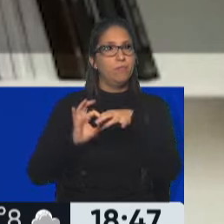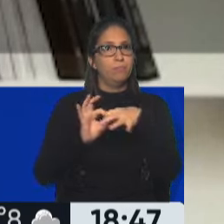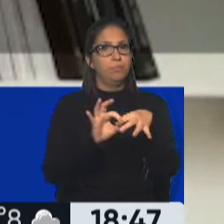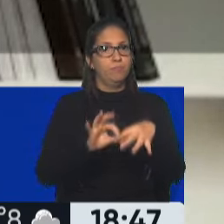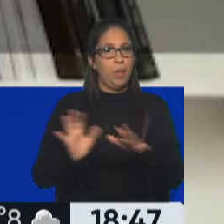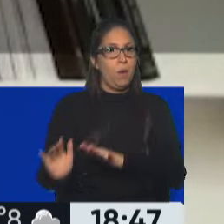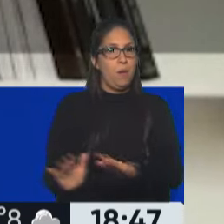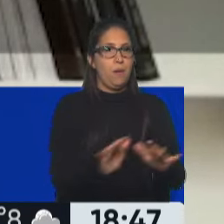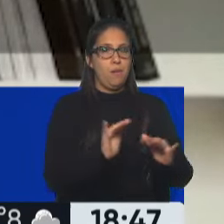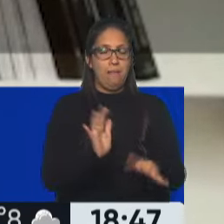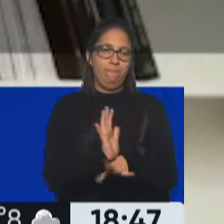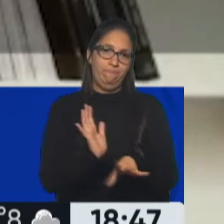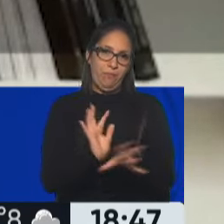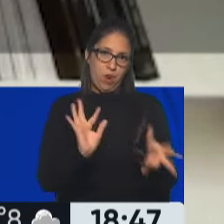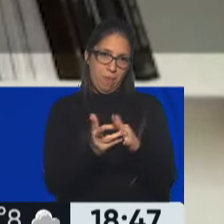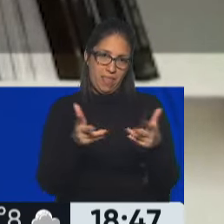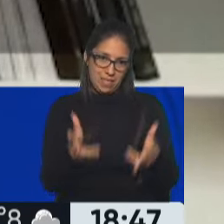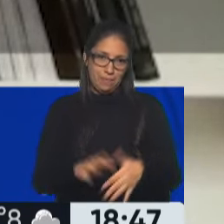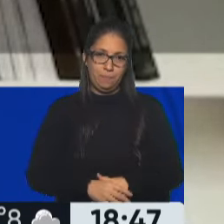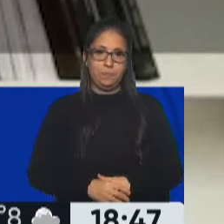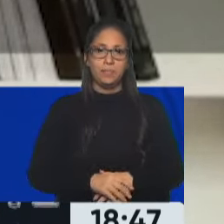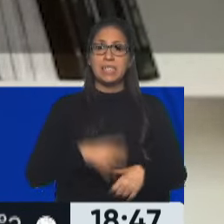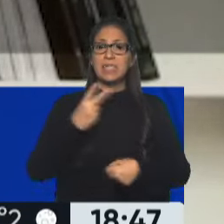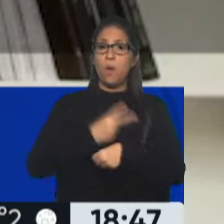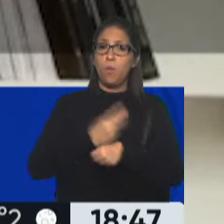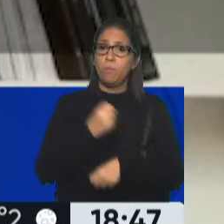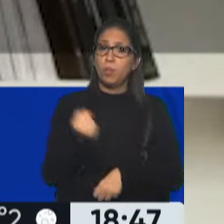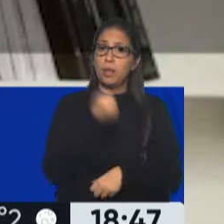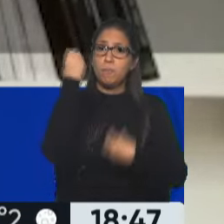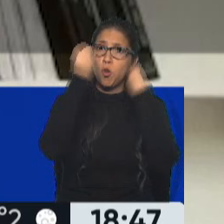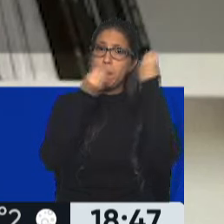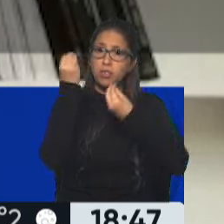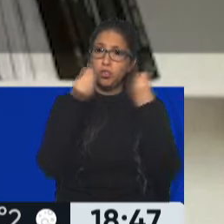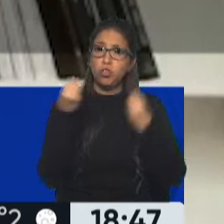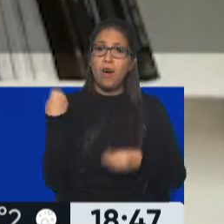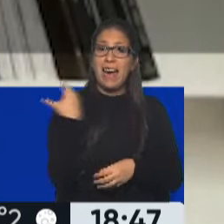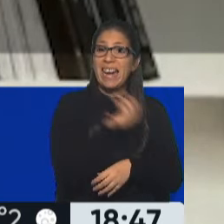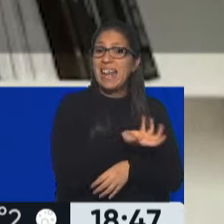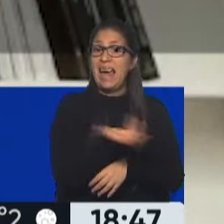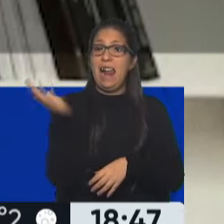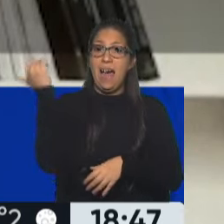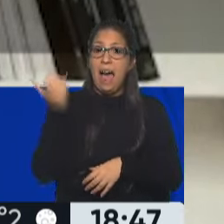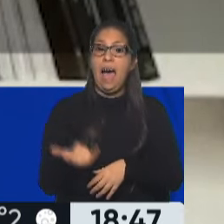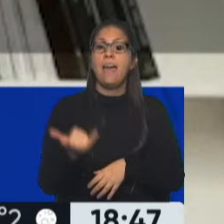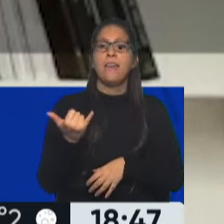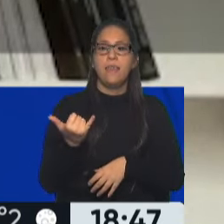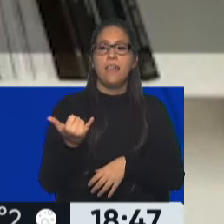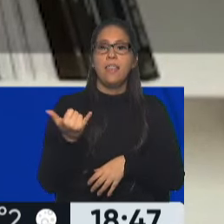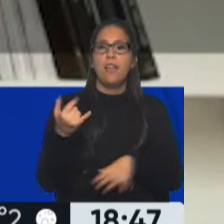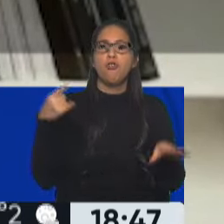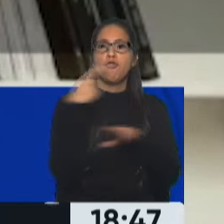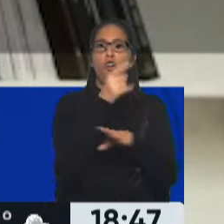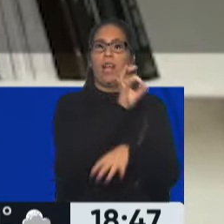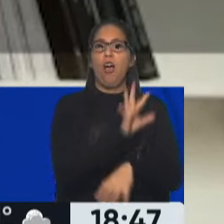speak. Secondly, I think we should be concerned more broadly because of the anti-Western coalition